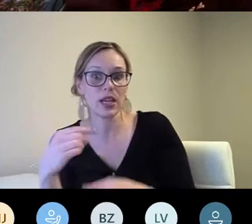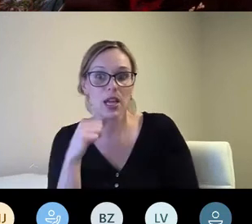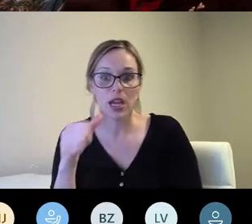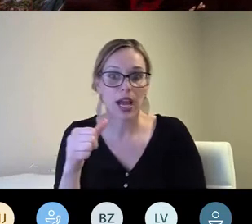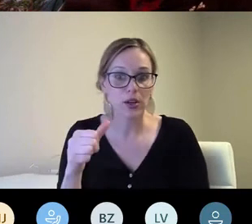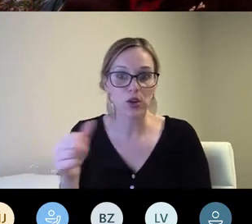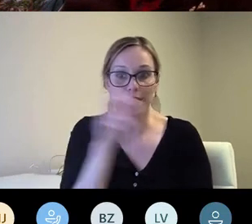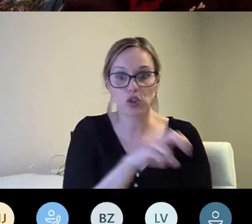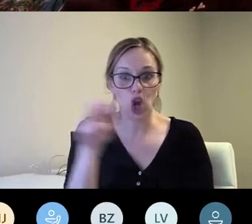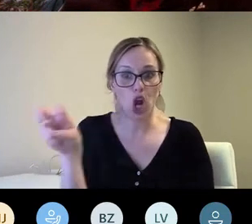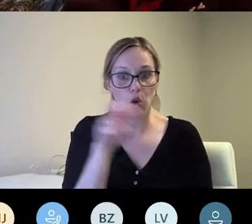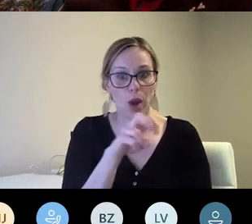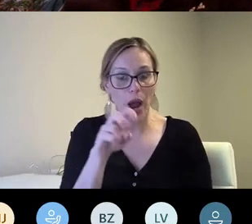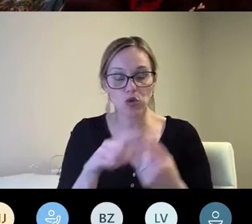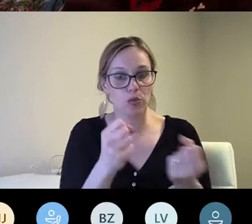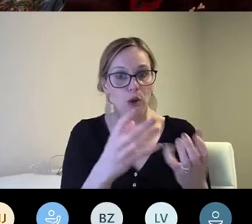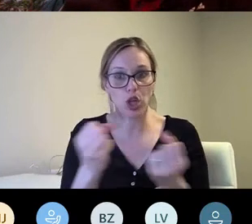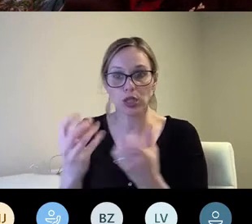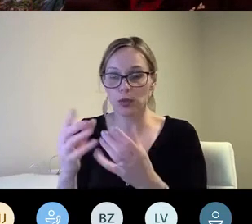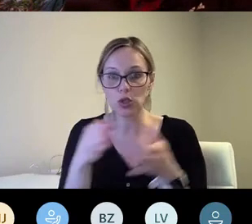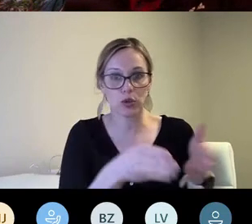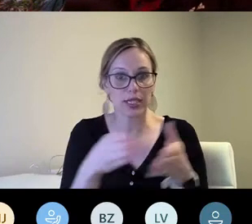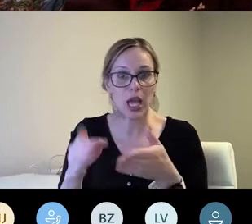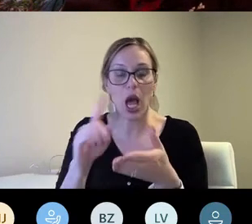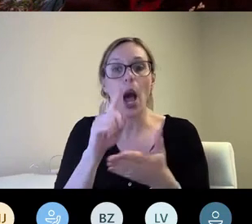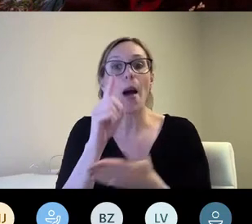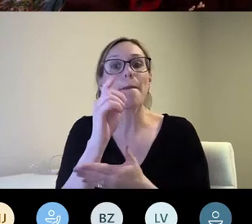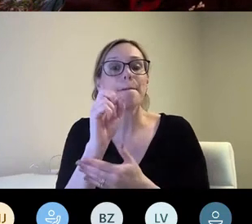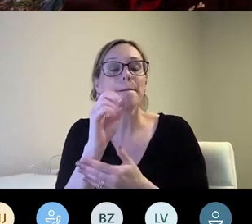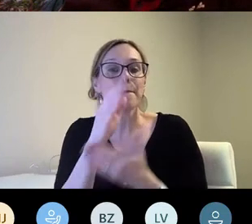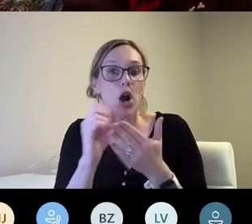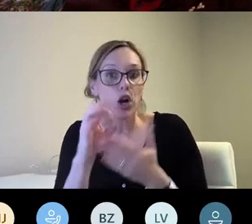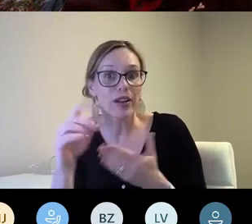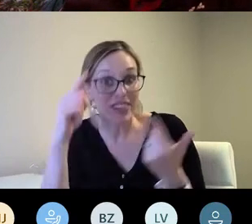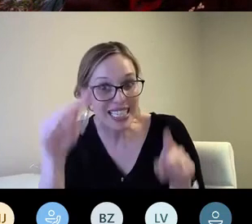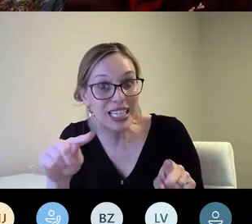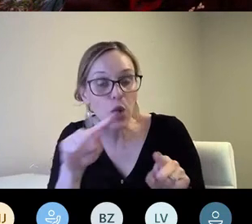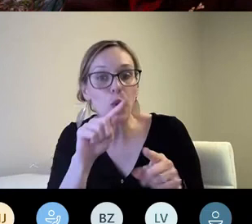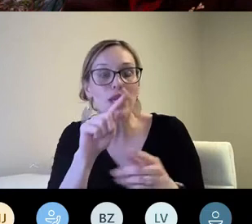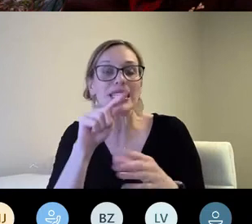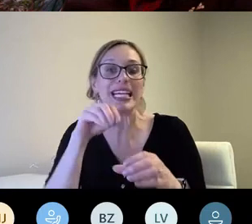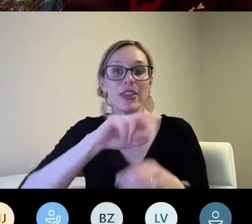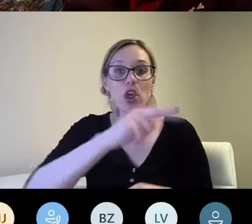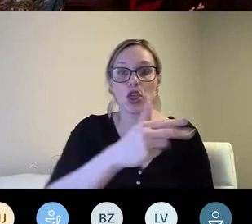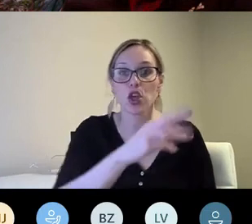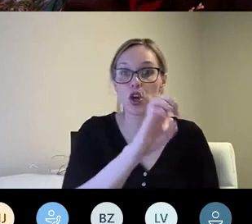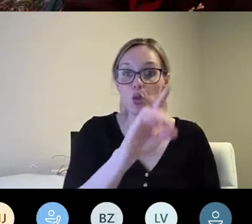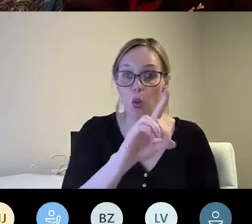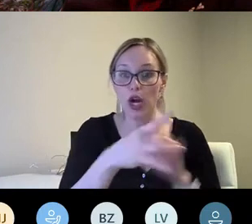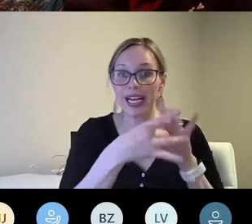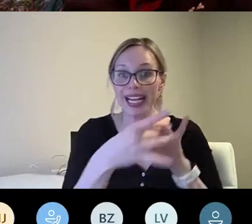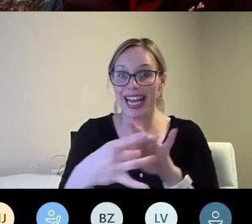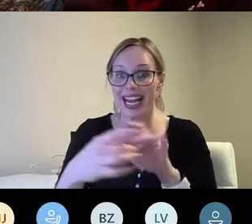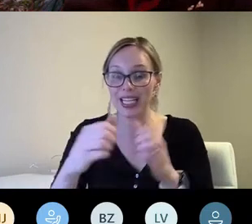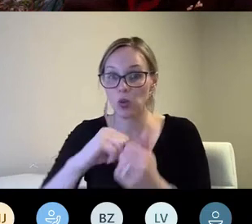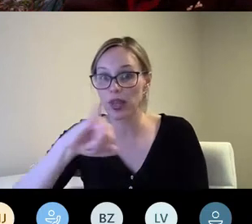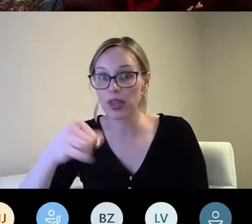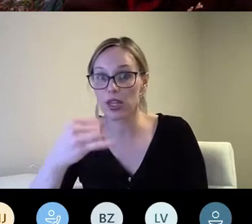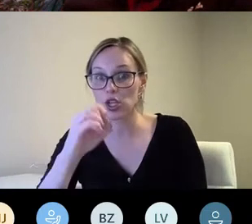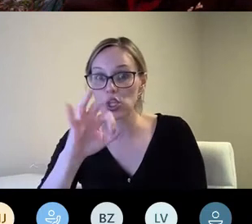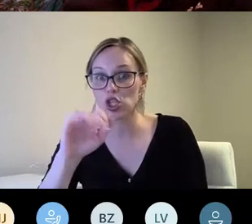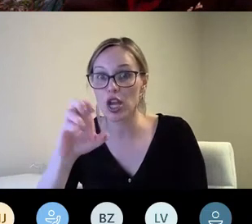multiple streets. Part of the deal is like in the third ward connecting Jefferson, you got to go through the tunnel,